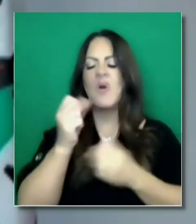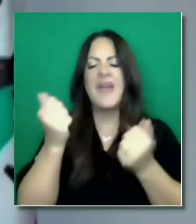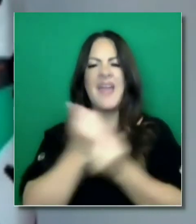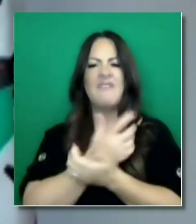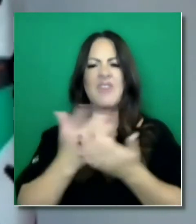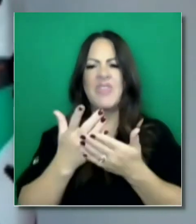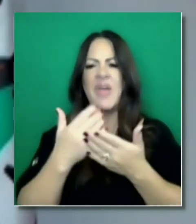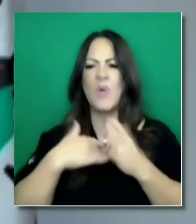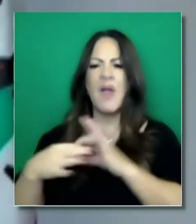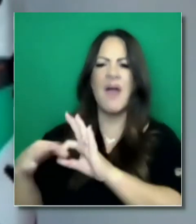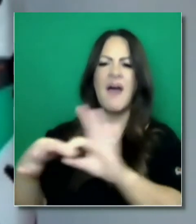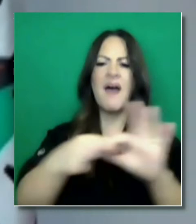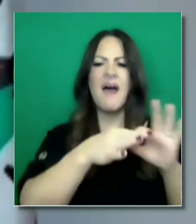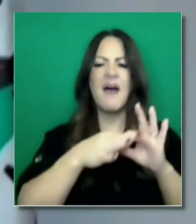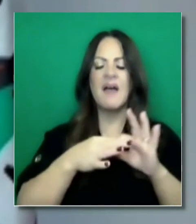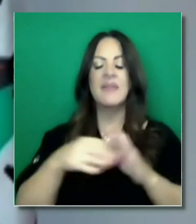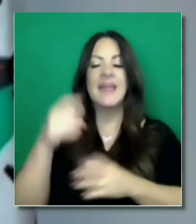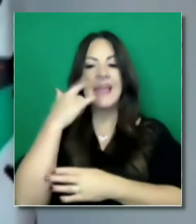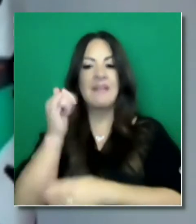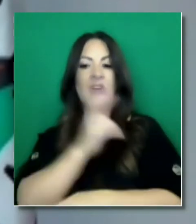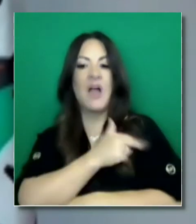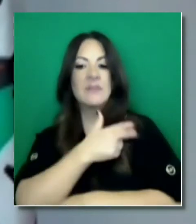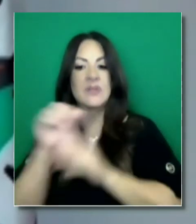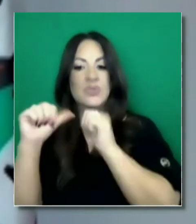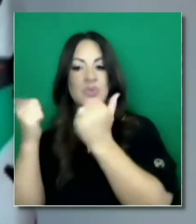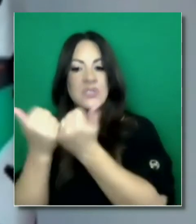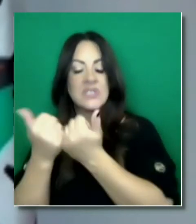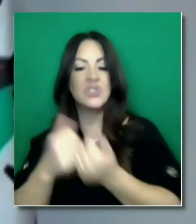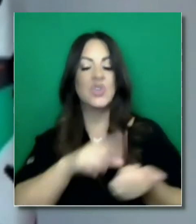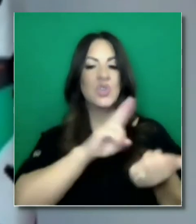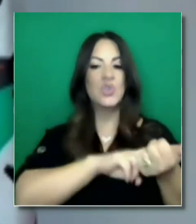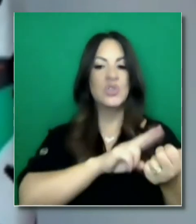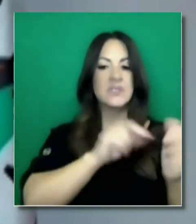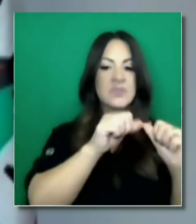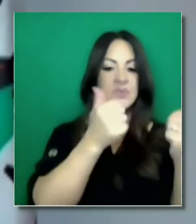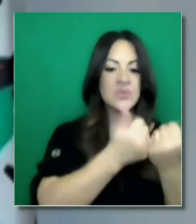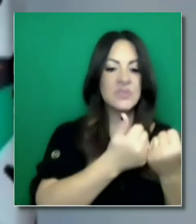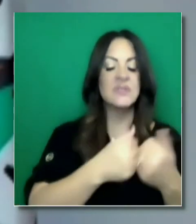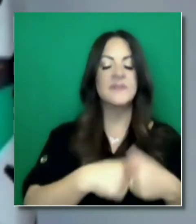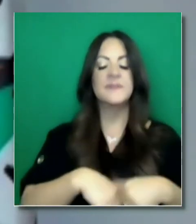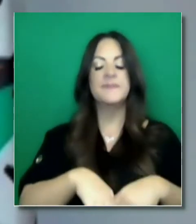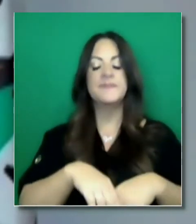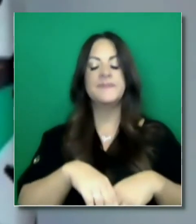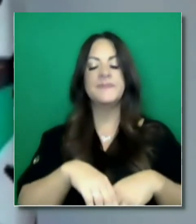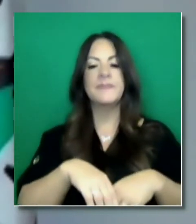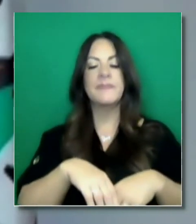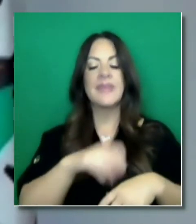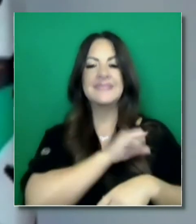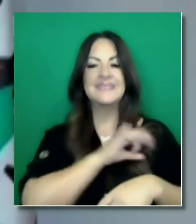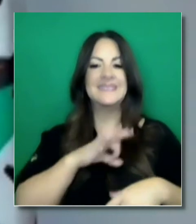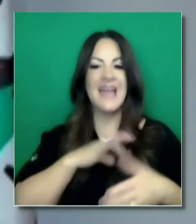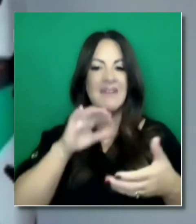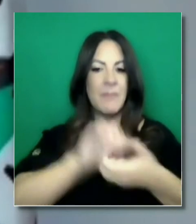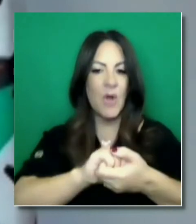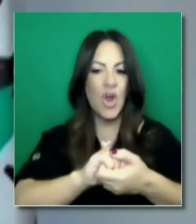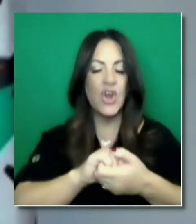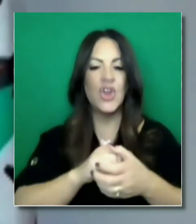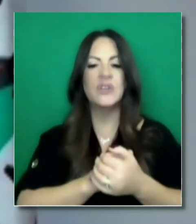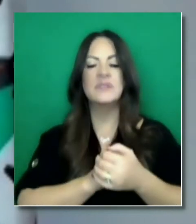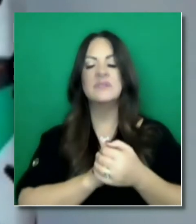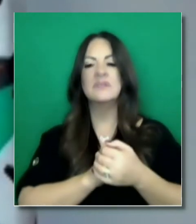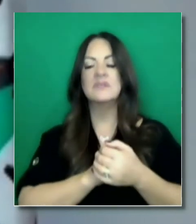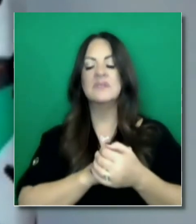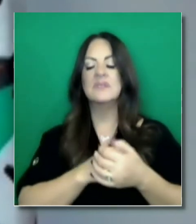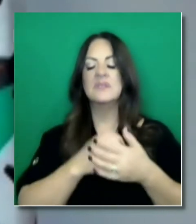the California Hospital Association, our nursing partners, our other staffing partners, the California Medical